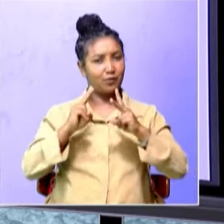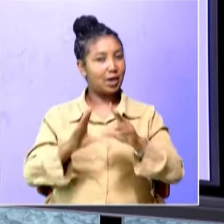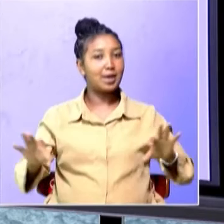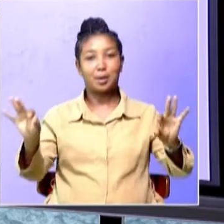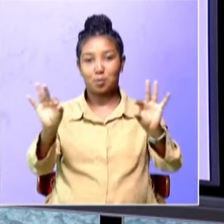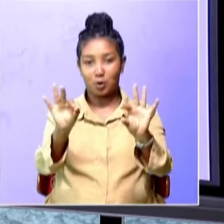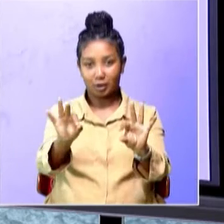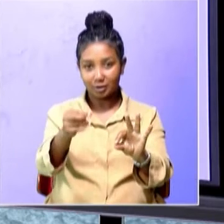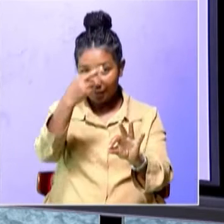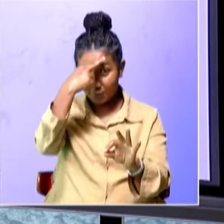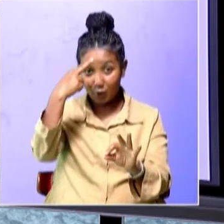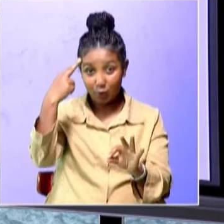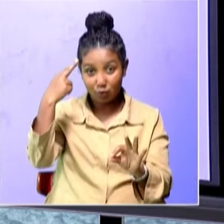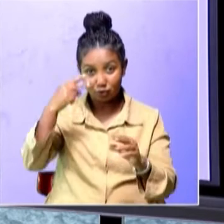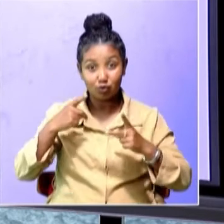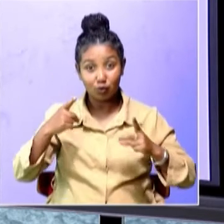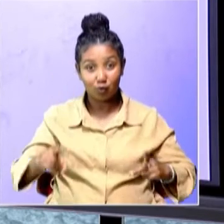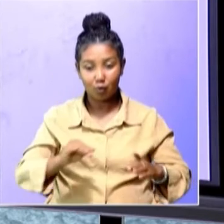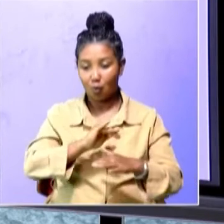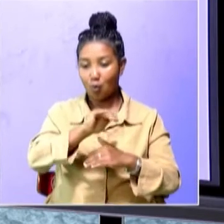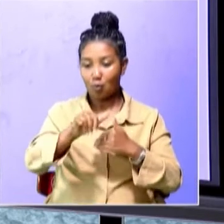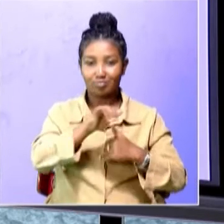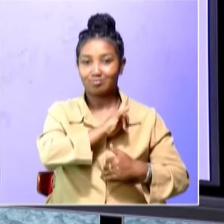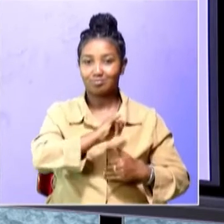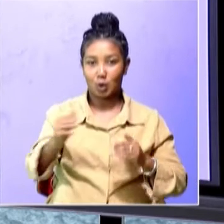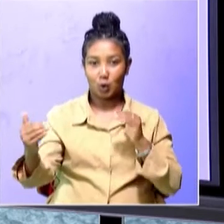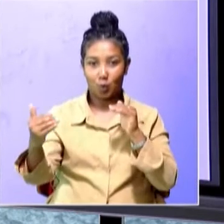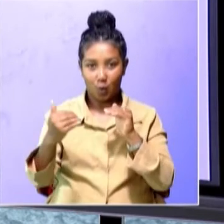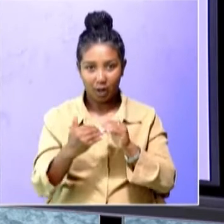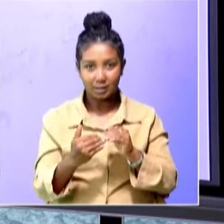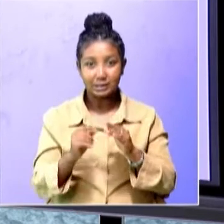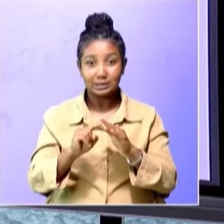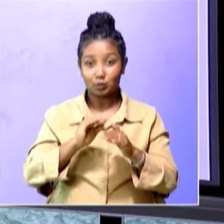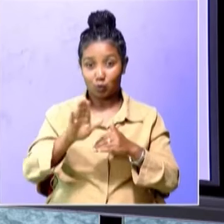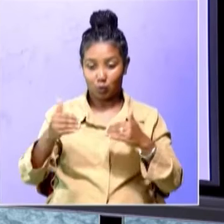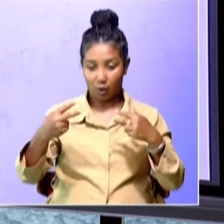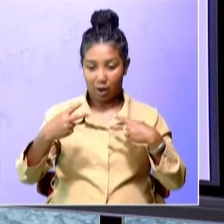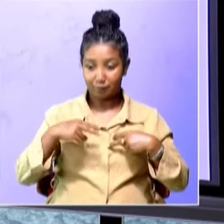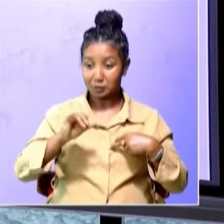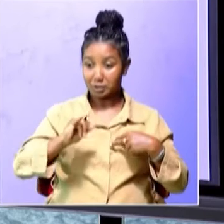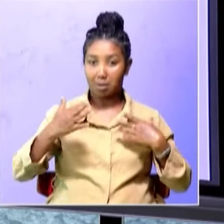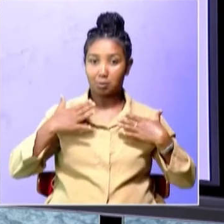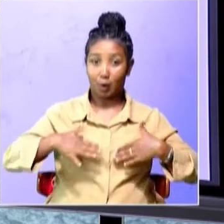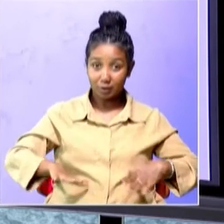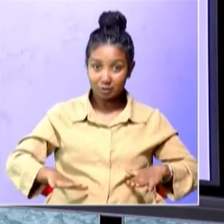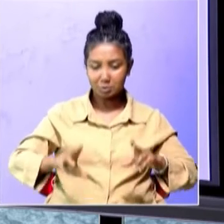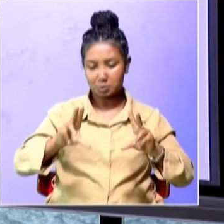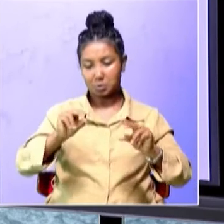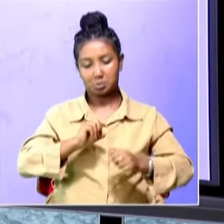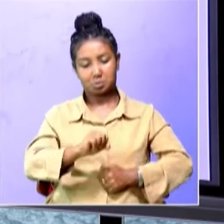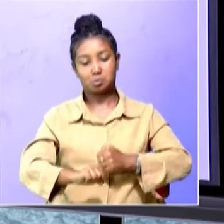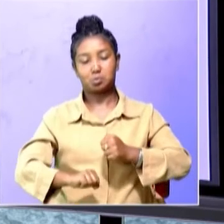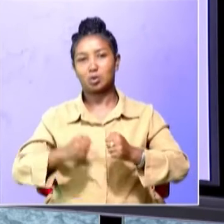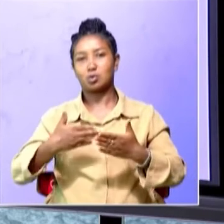very important because uniform make us all equal. Since we all have the same clothes, nobody